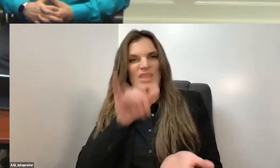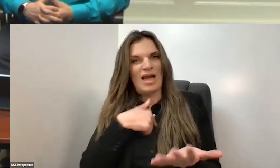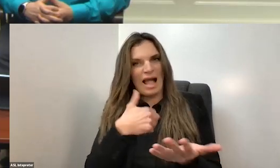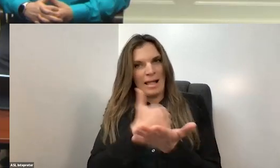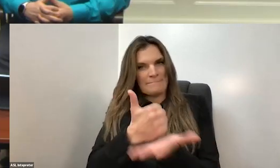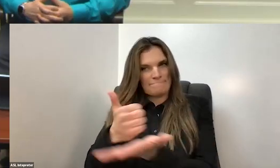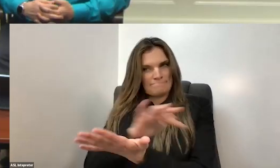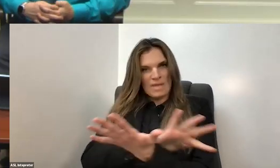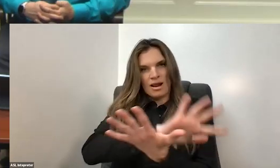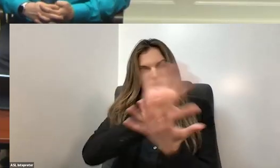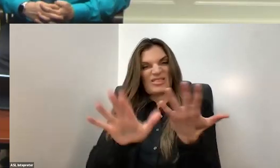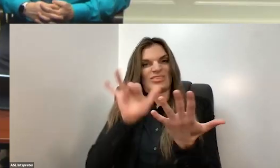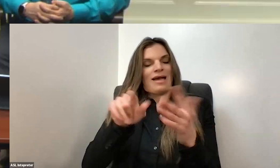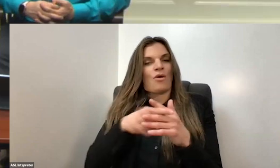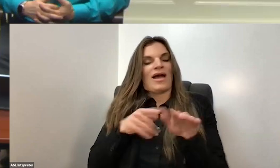how I got started.